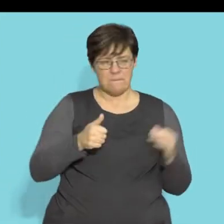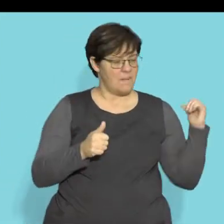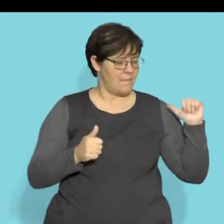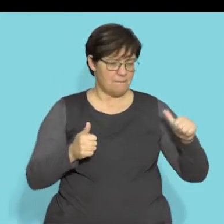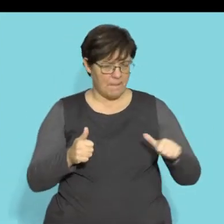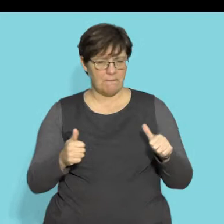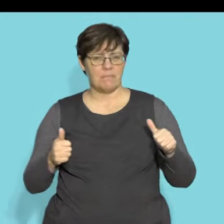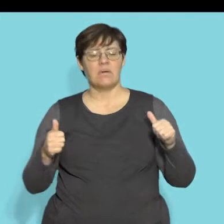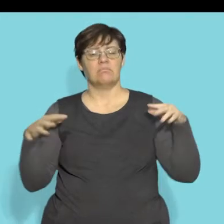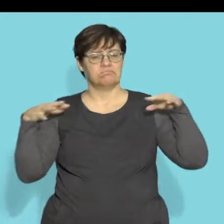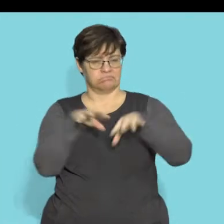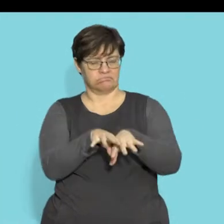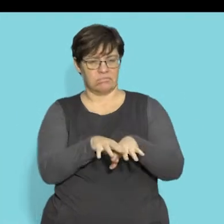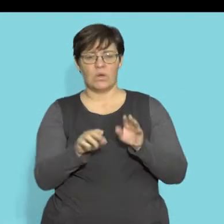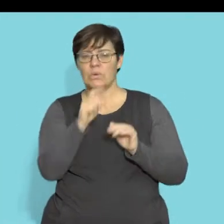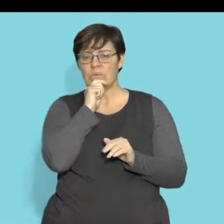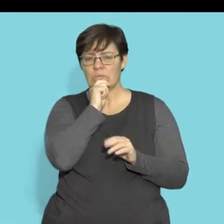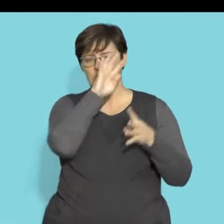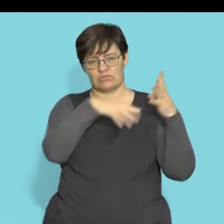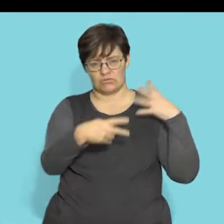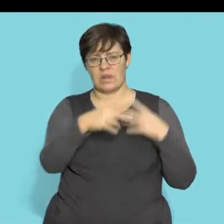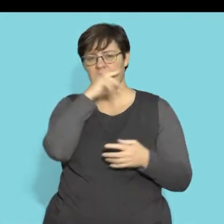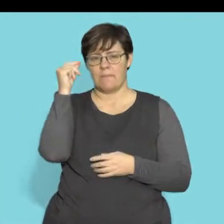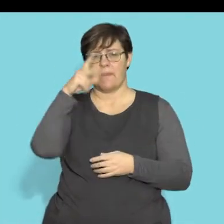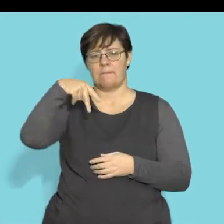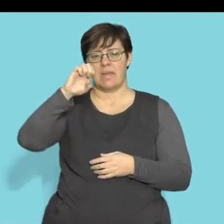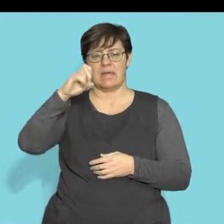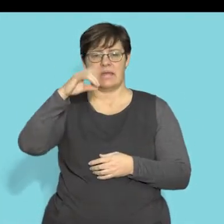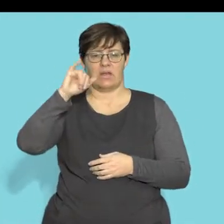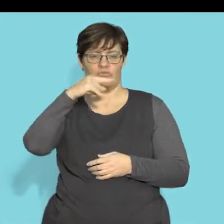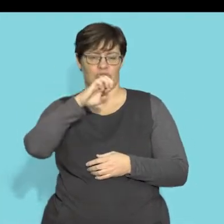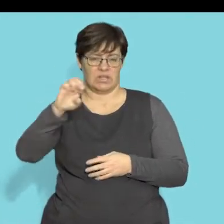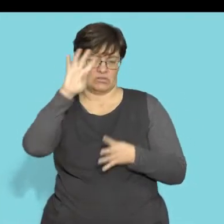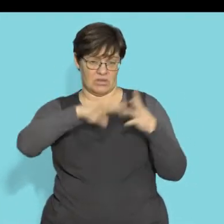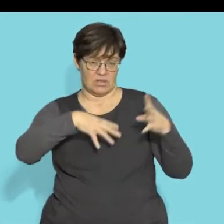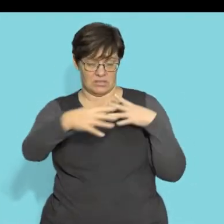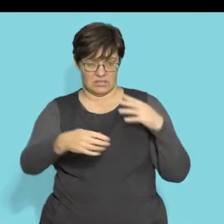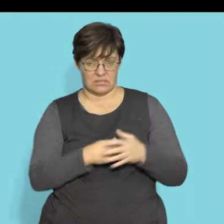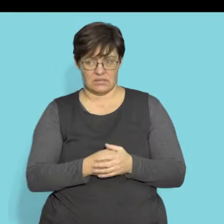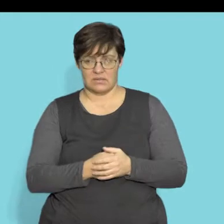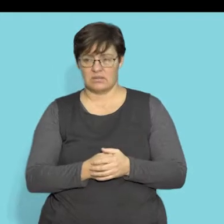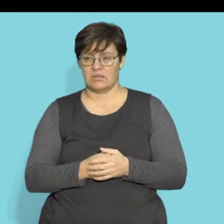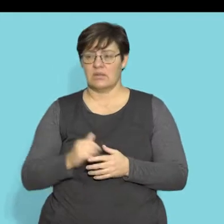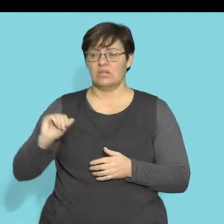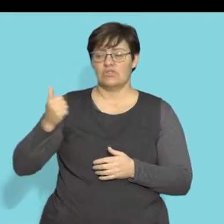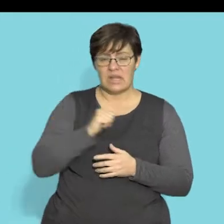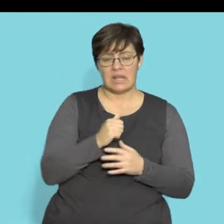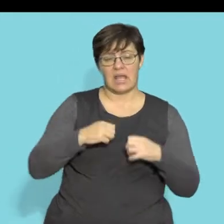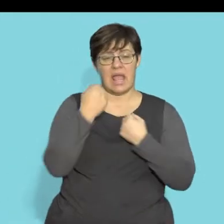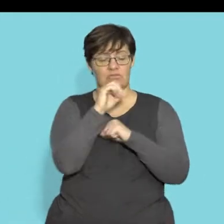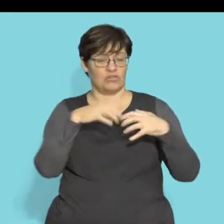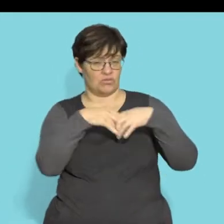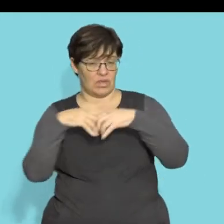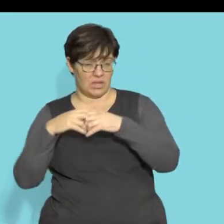using images or charts called pedigree charts. We need to know the concepts of genetic engineering